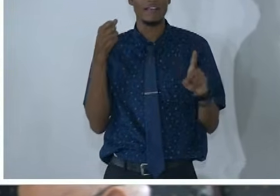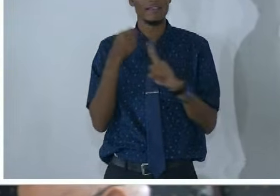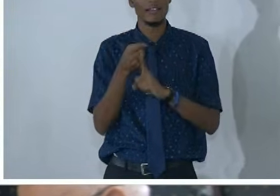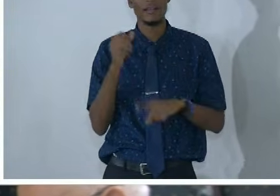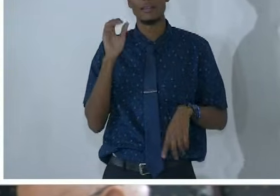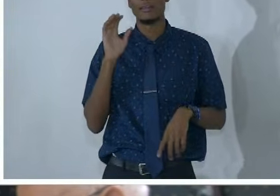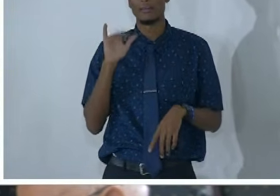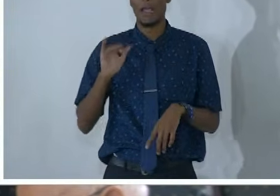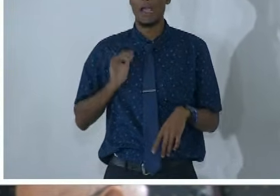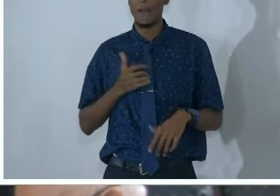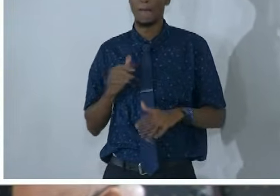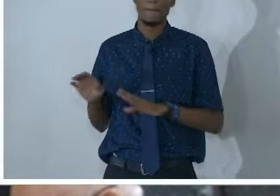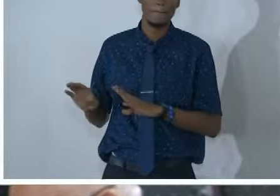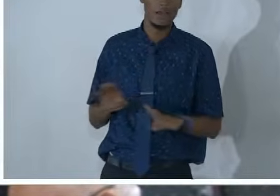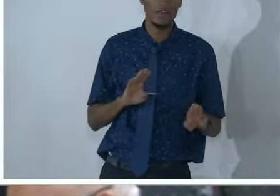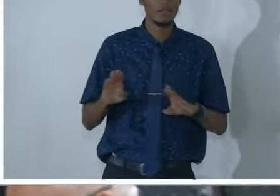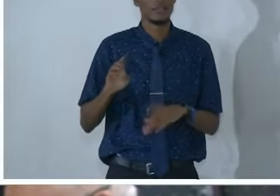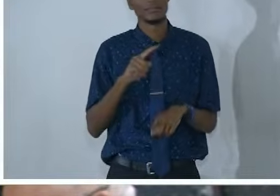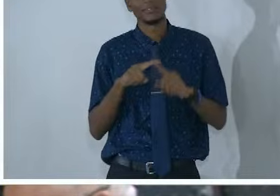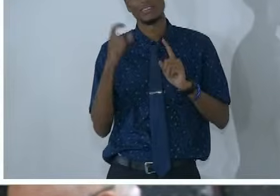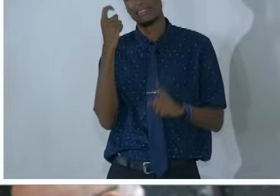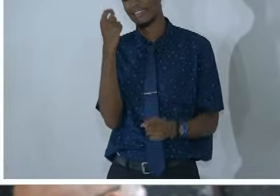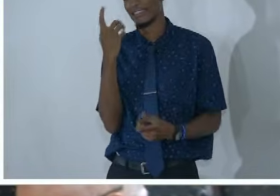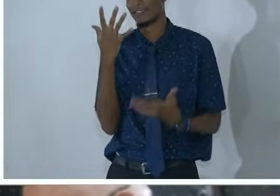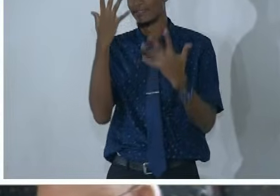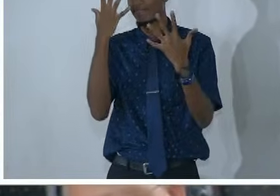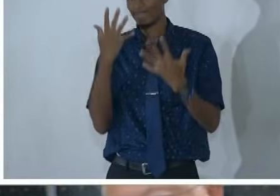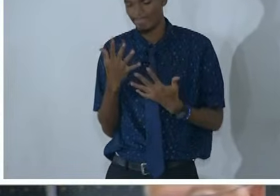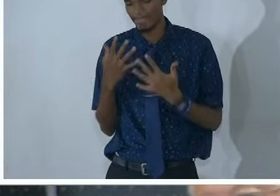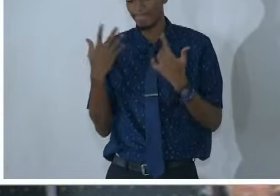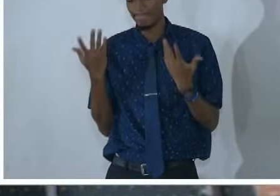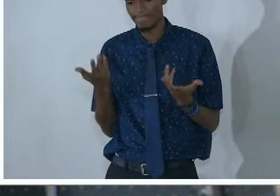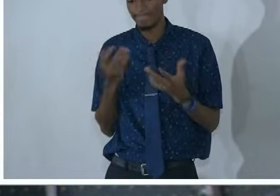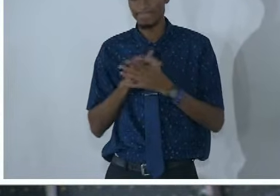colleagues. And unfortunately, much